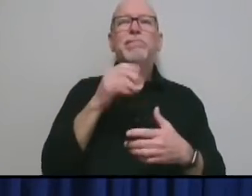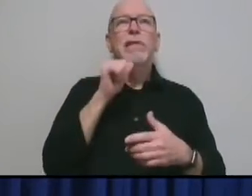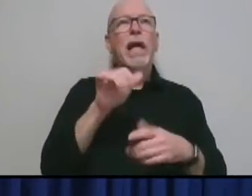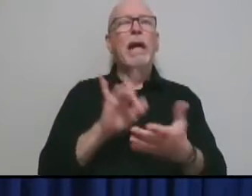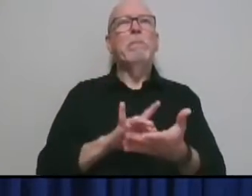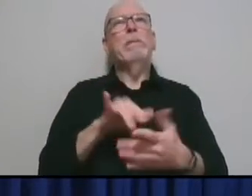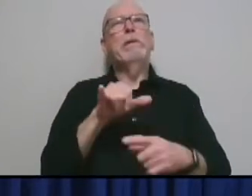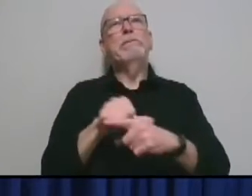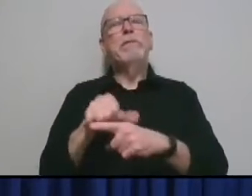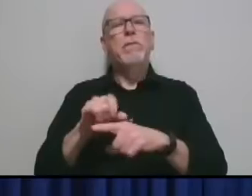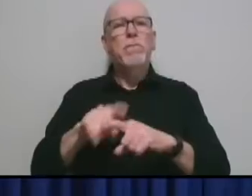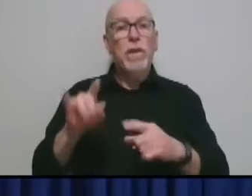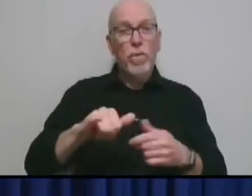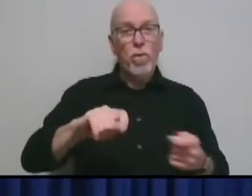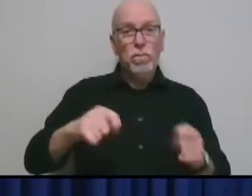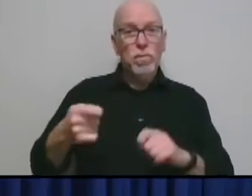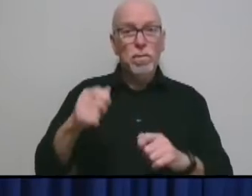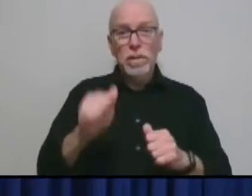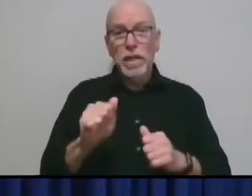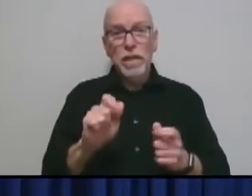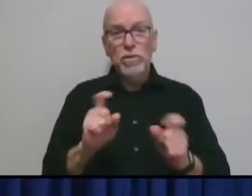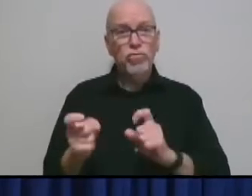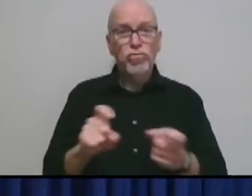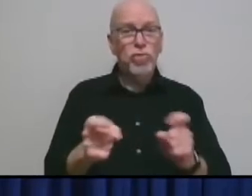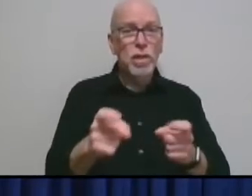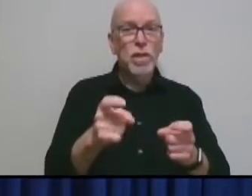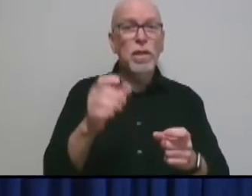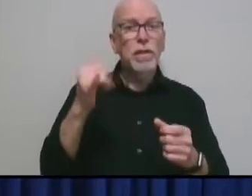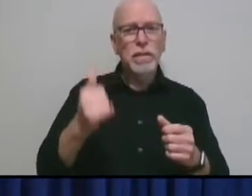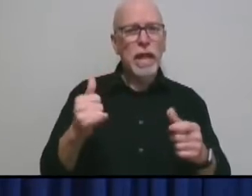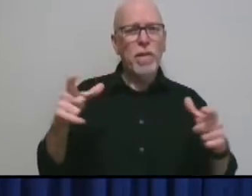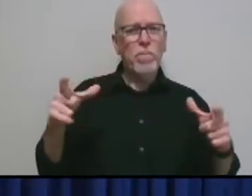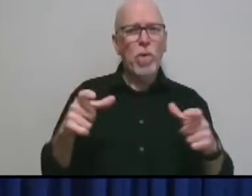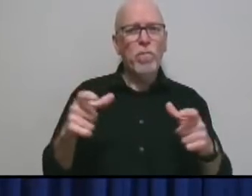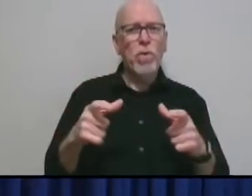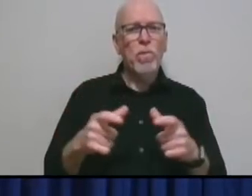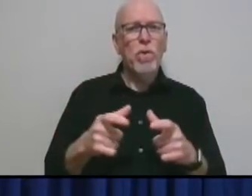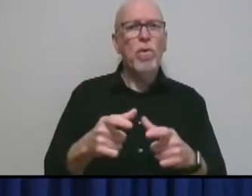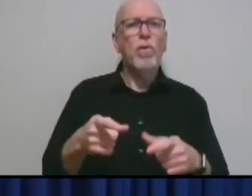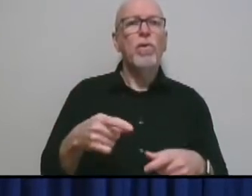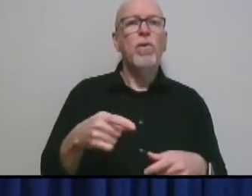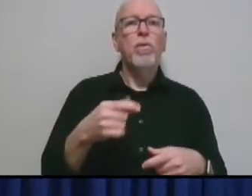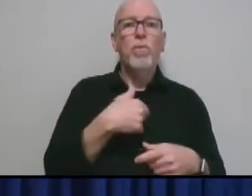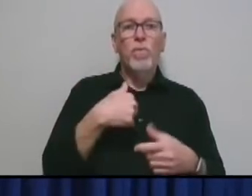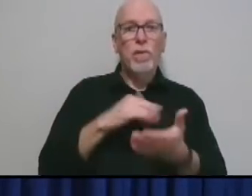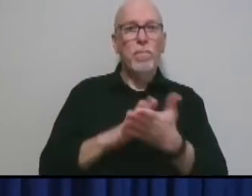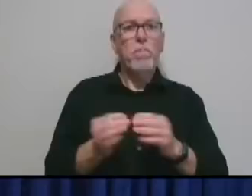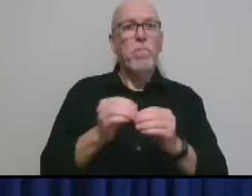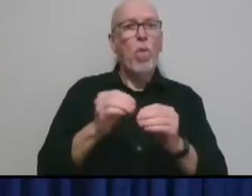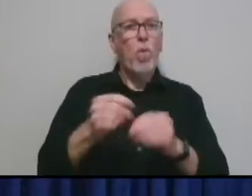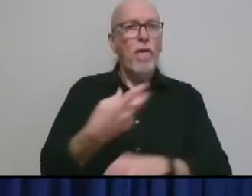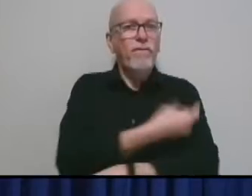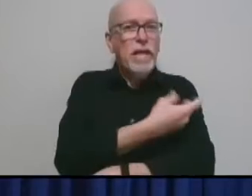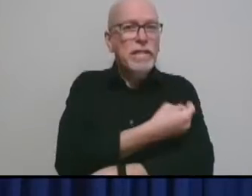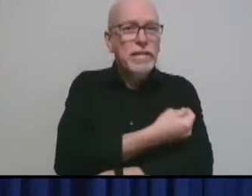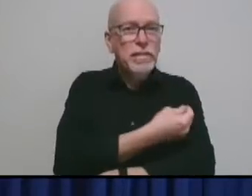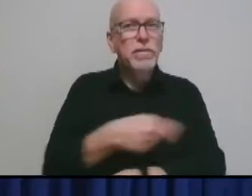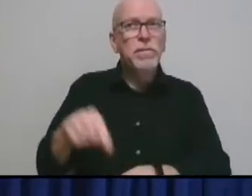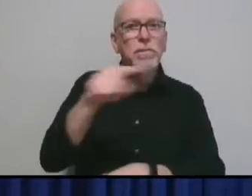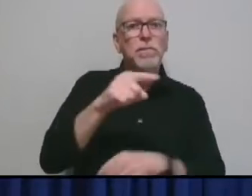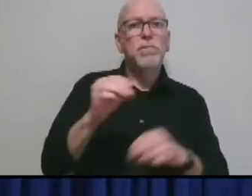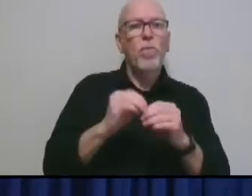that those variants have to bump around in is getting smaller and smaller as we get more people vaccinated, as more